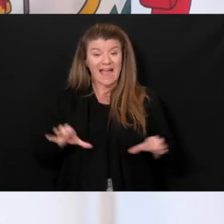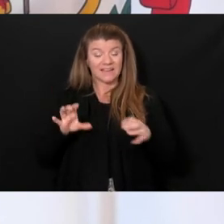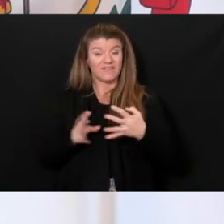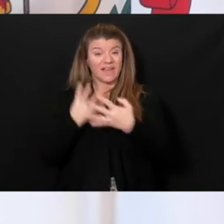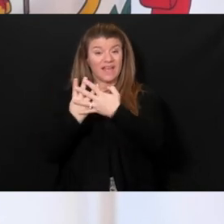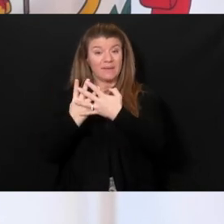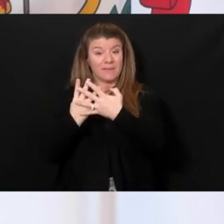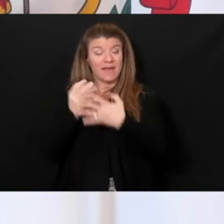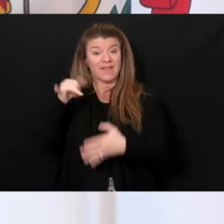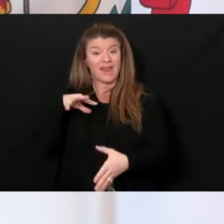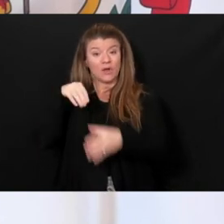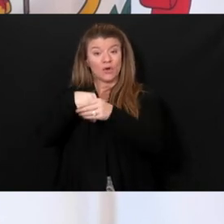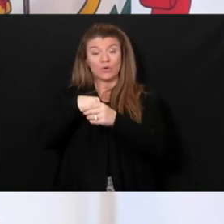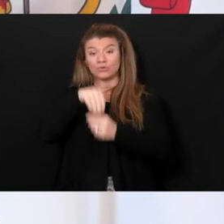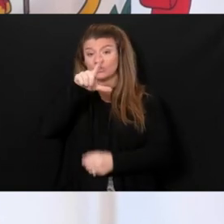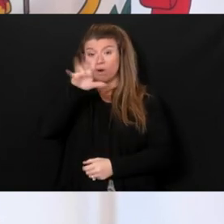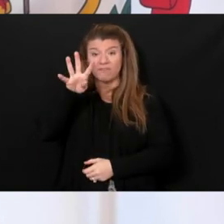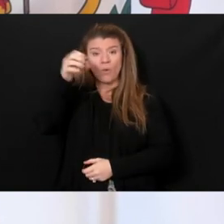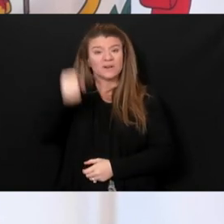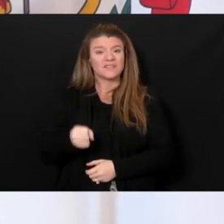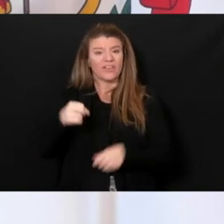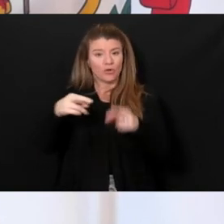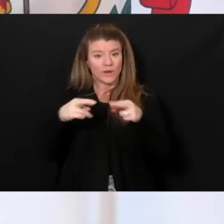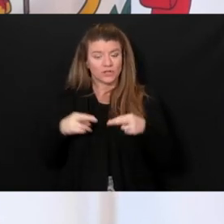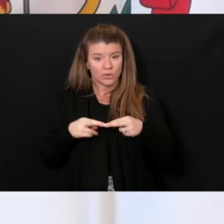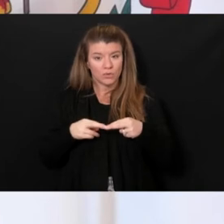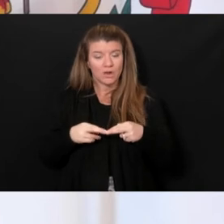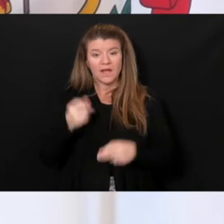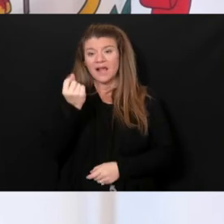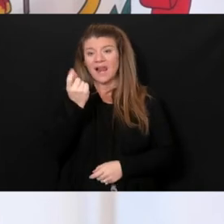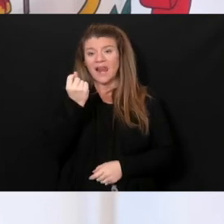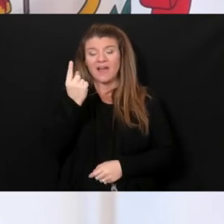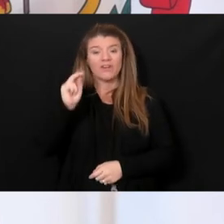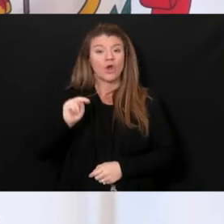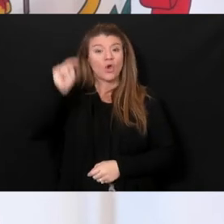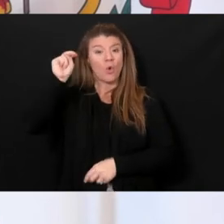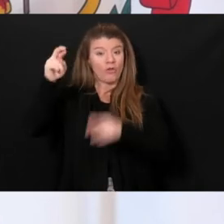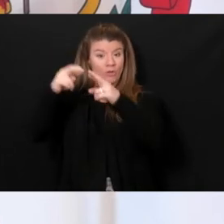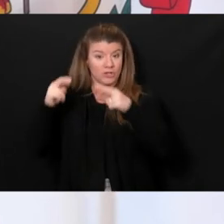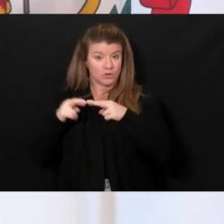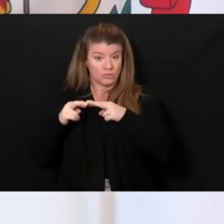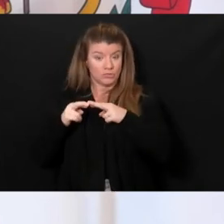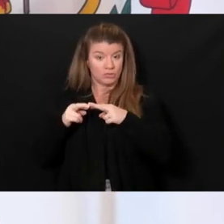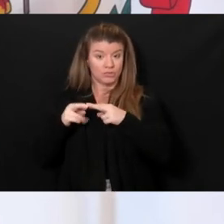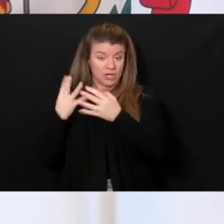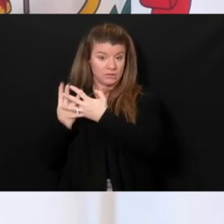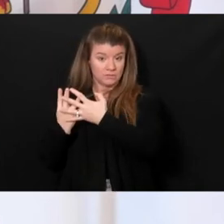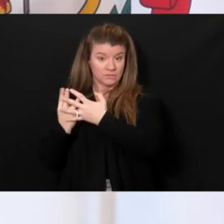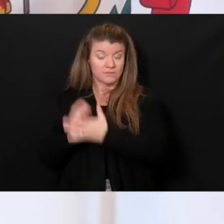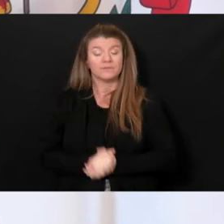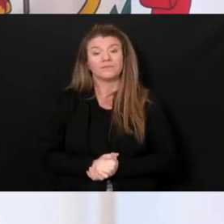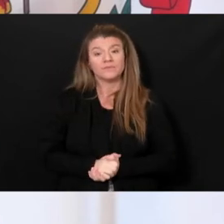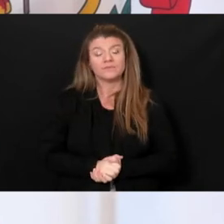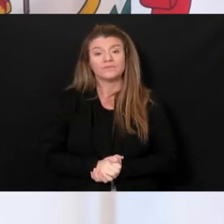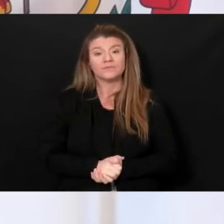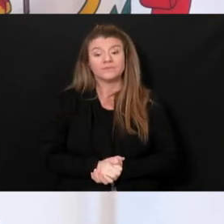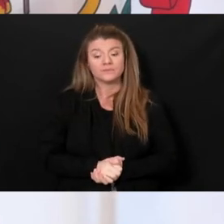cases include 24 at Southern Regional Jail and 11 at the Northern Regional Jail. And then